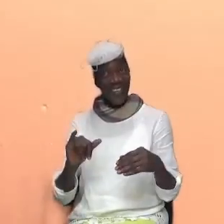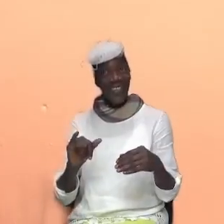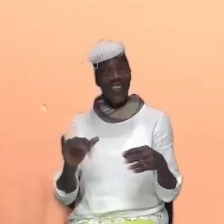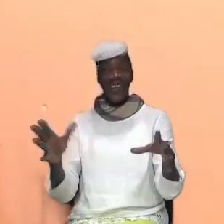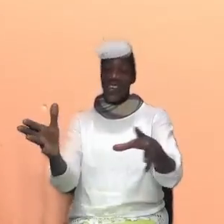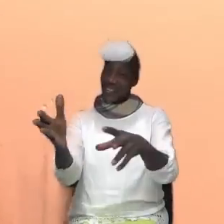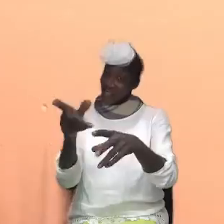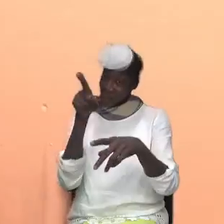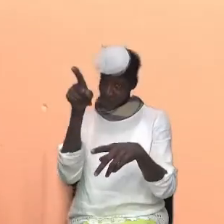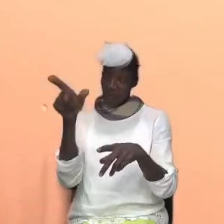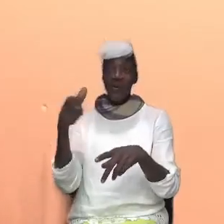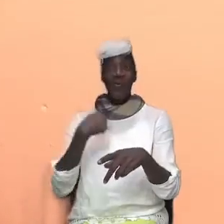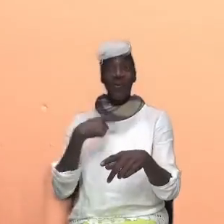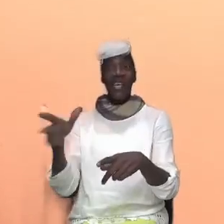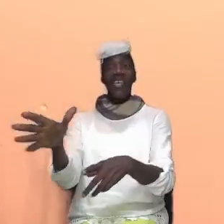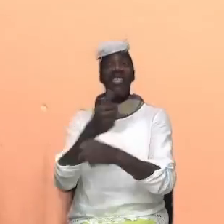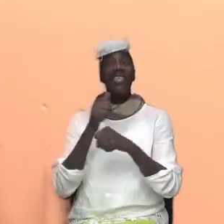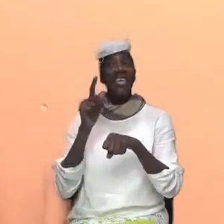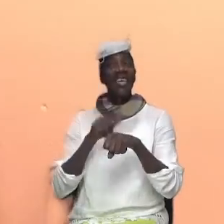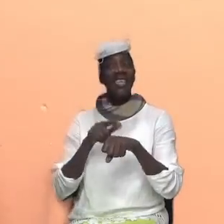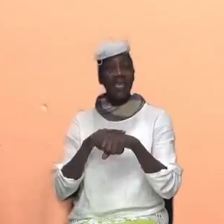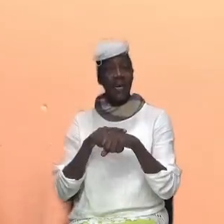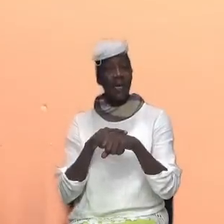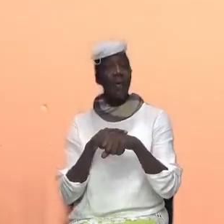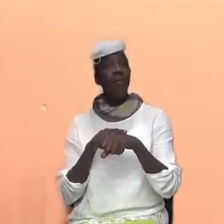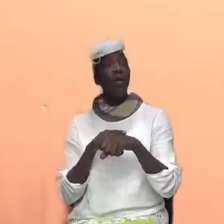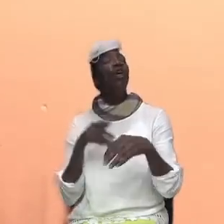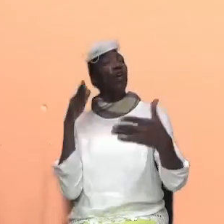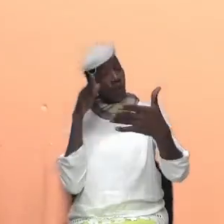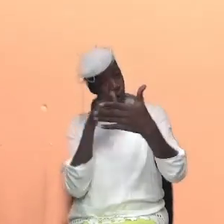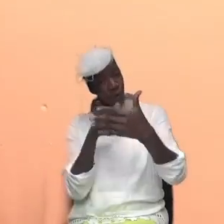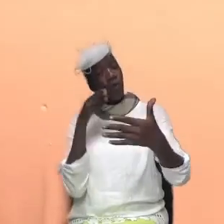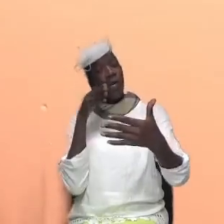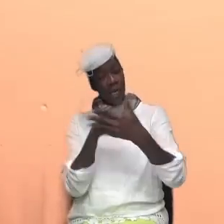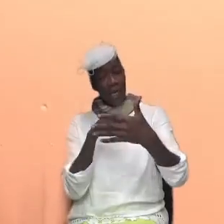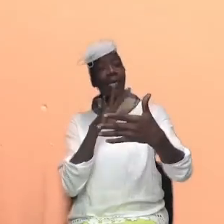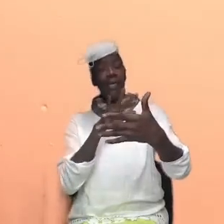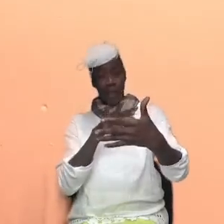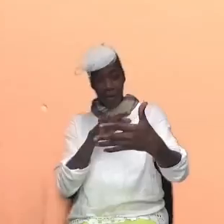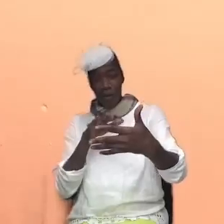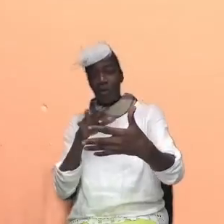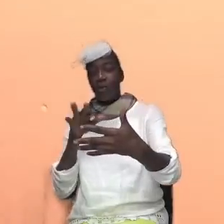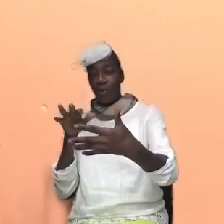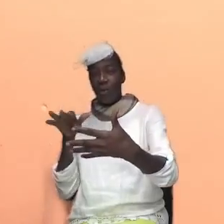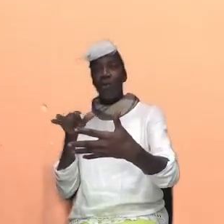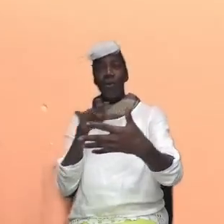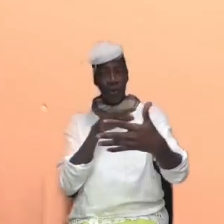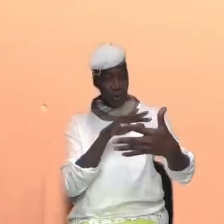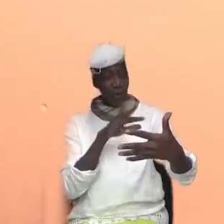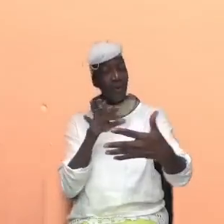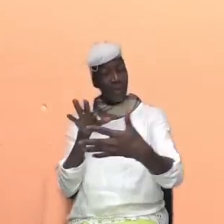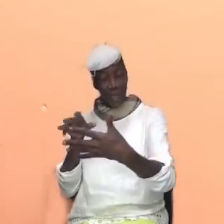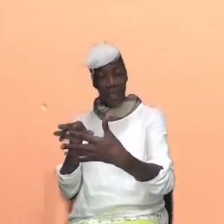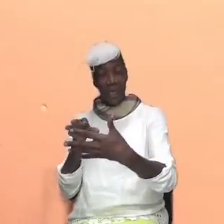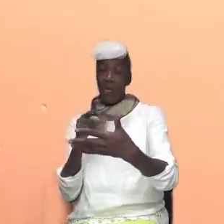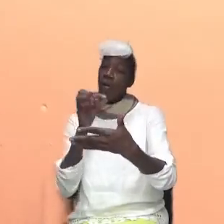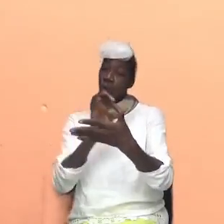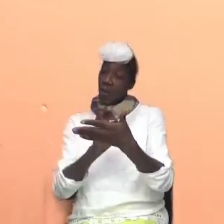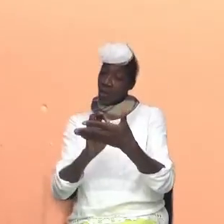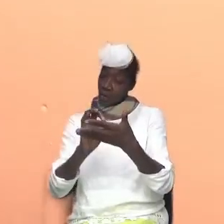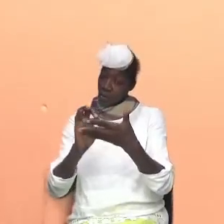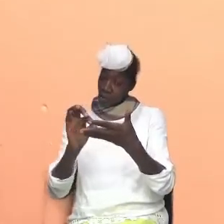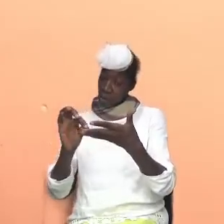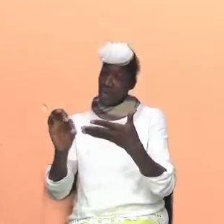take the time to go back over and, you know, having made our notes, go back over the notes and to make sure that